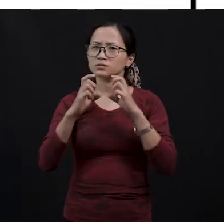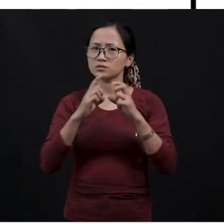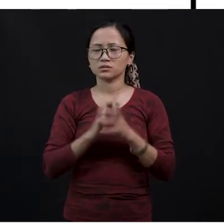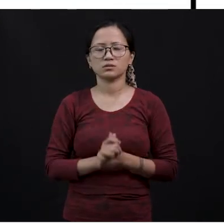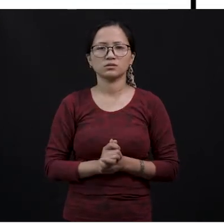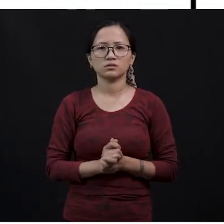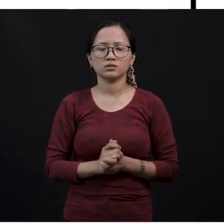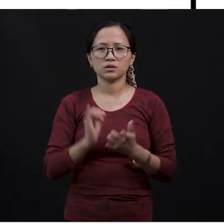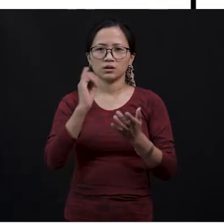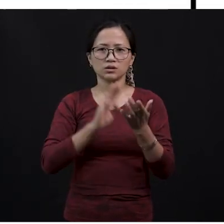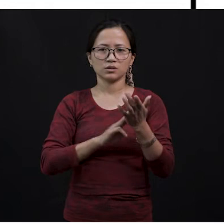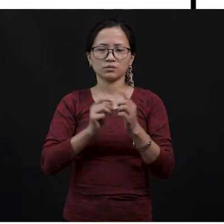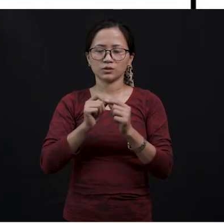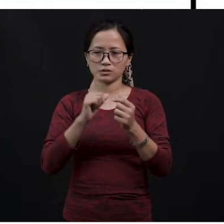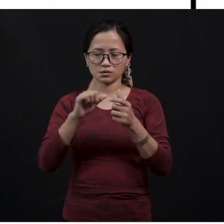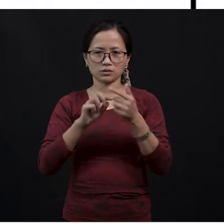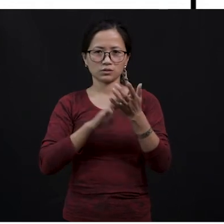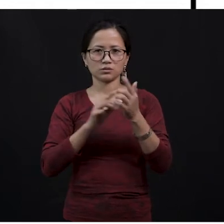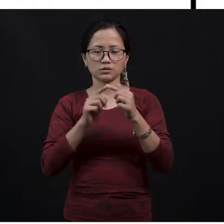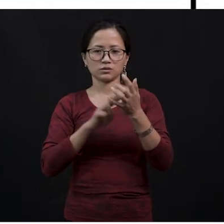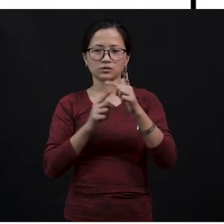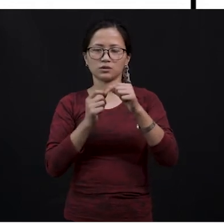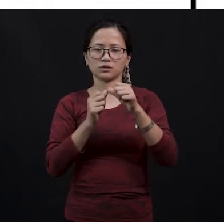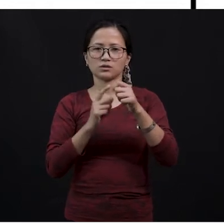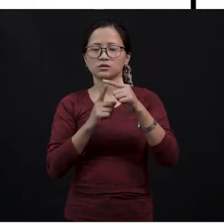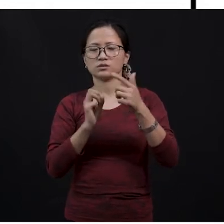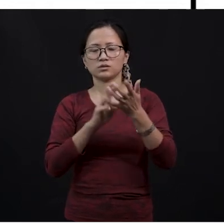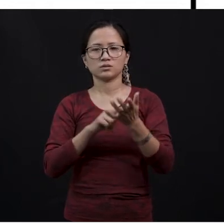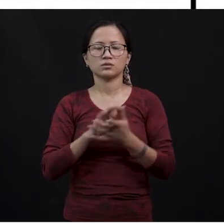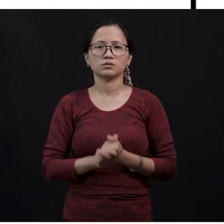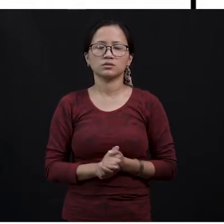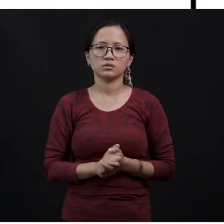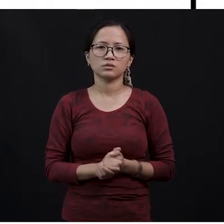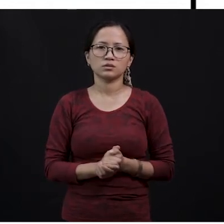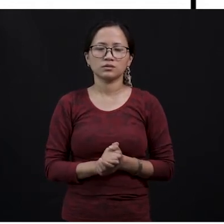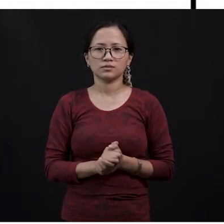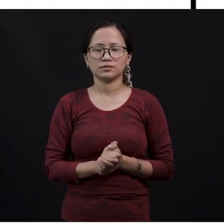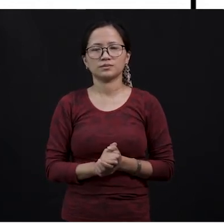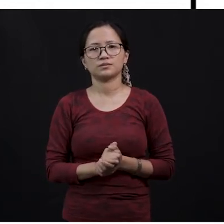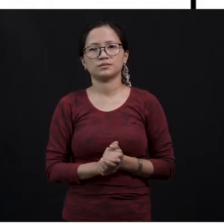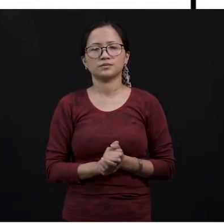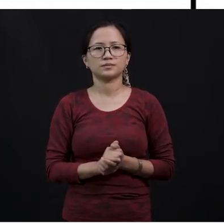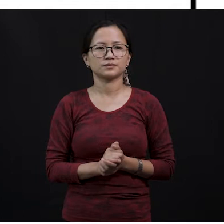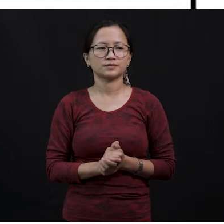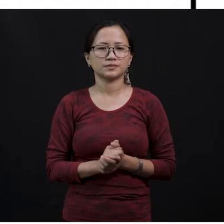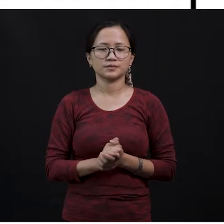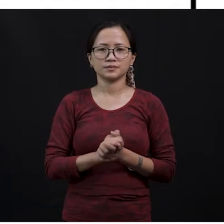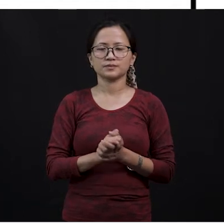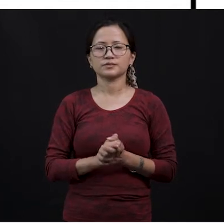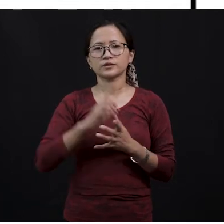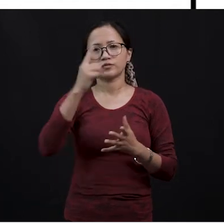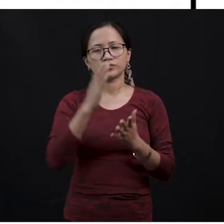the implementation. He just comes across a scheme and he just wants to implement it. So the